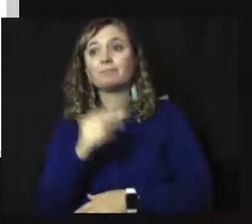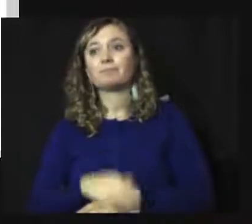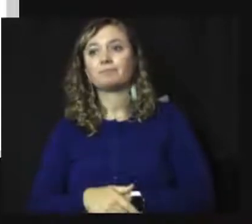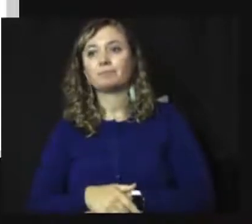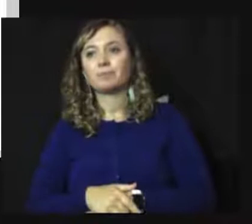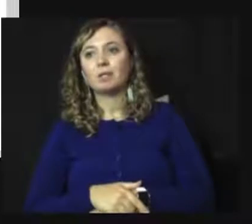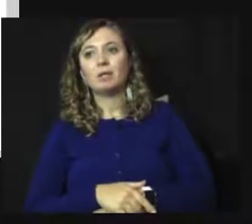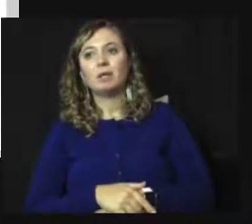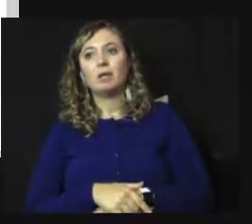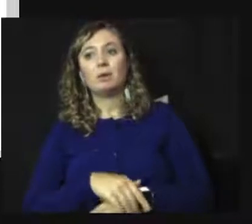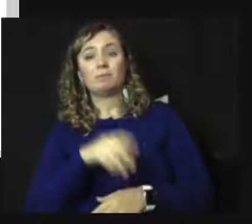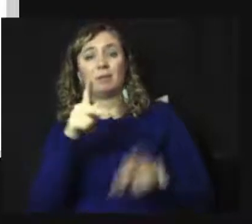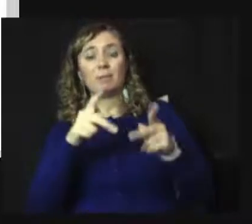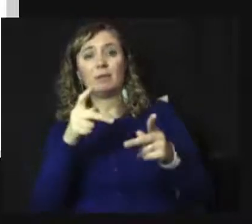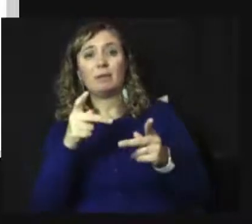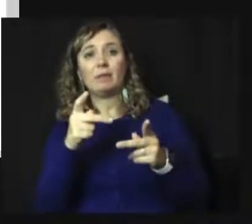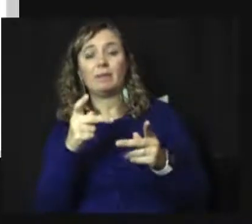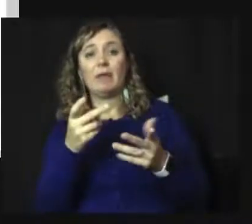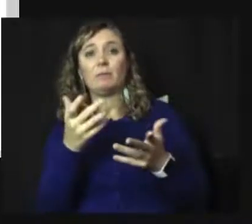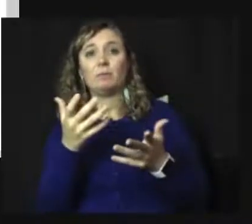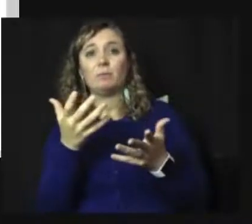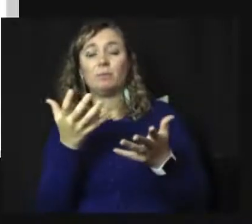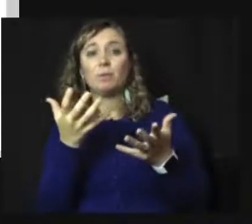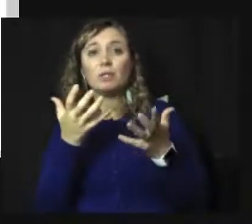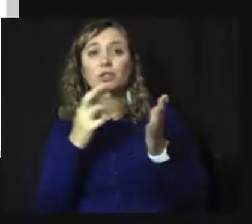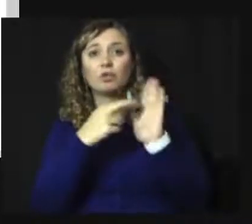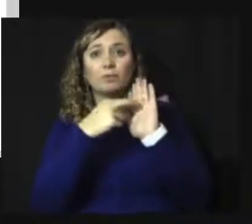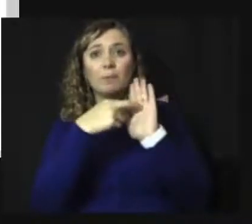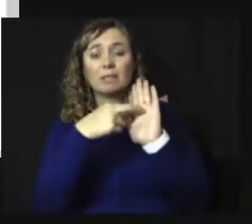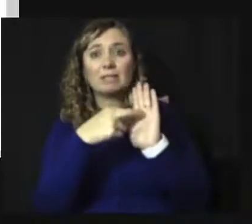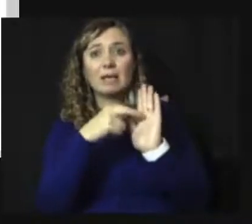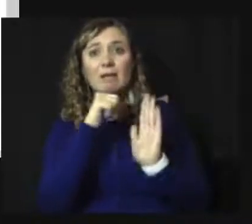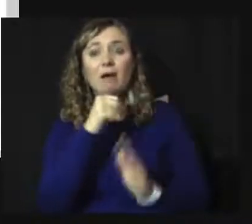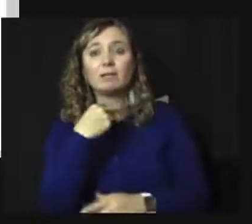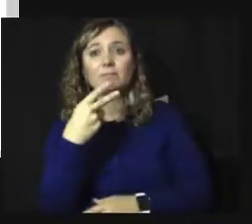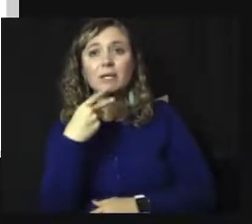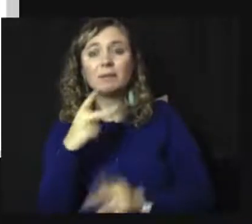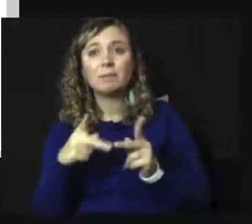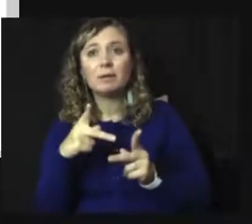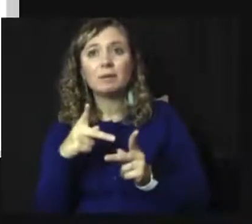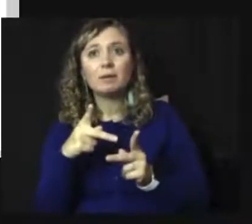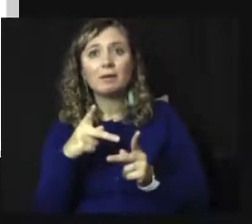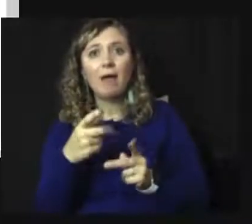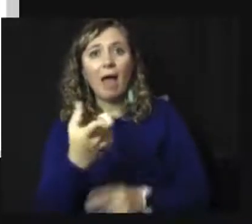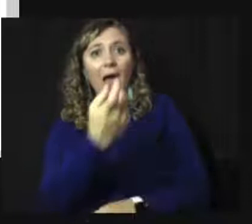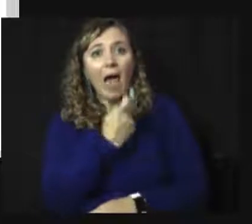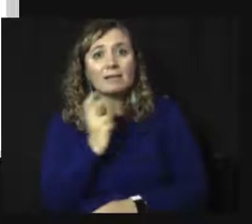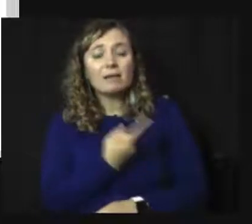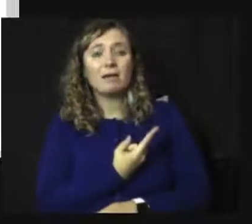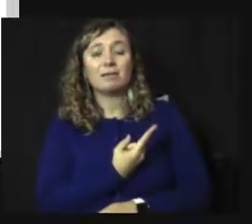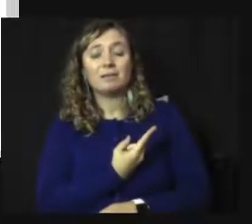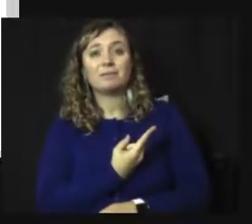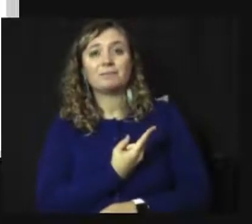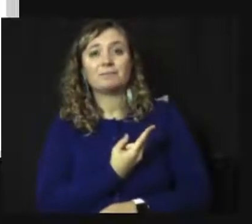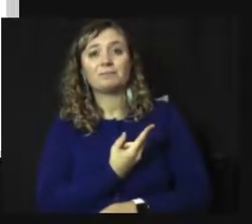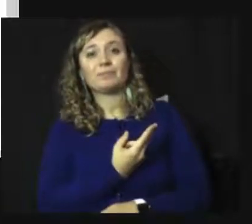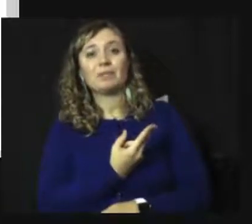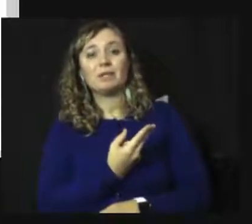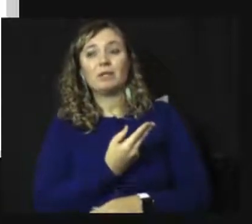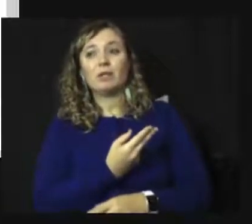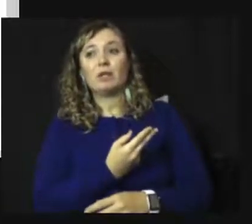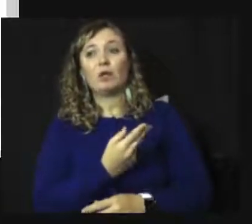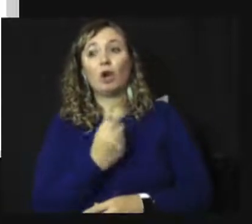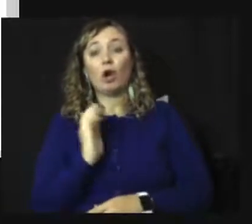non-speaking people, I ask that you communicate with us directly. As representation of non-speaking people leaves us